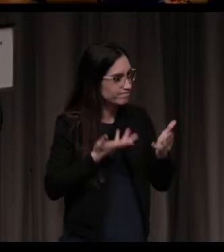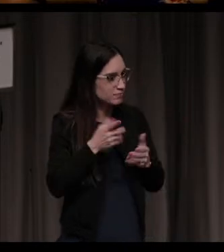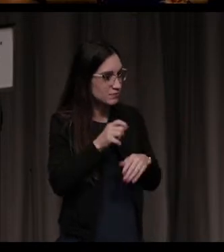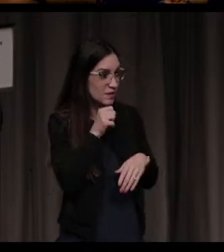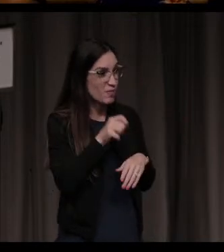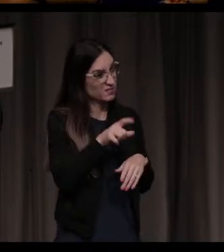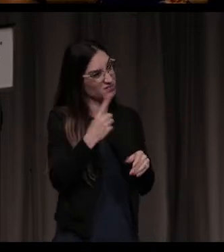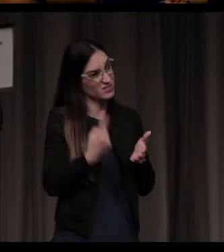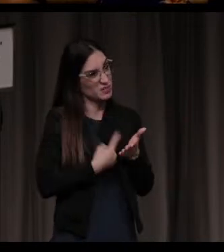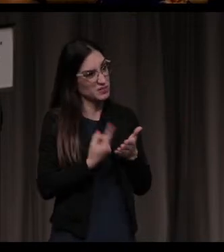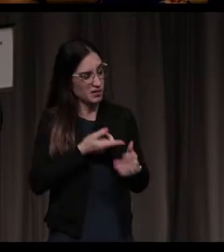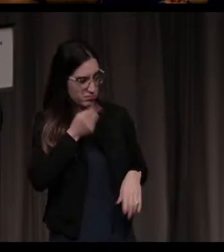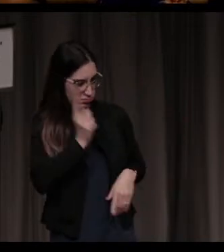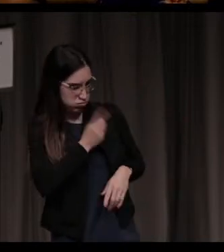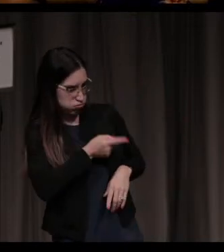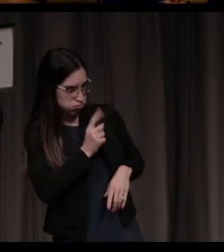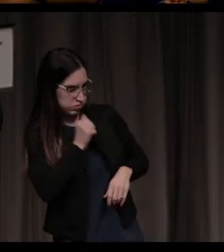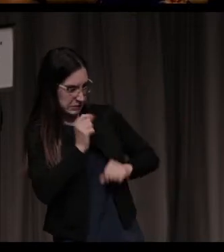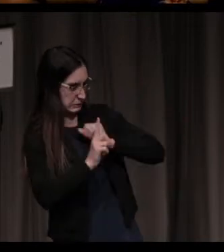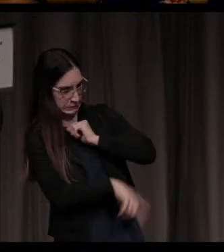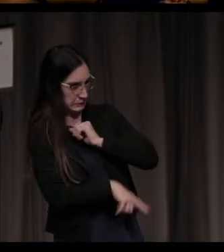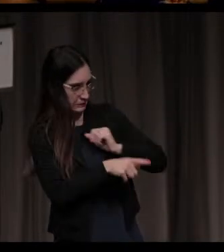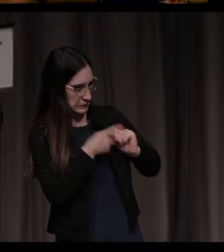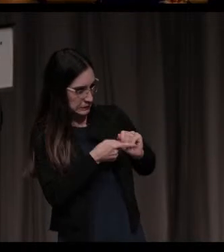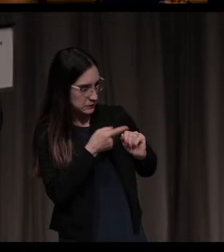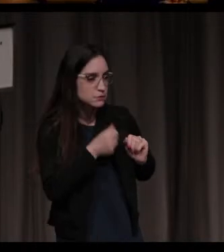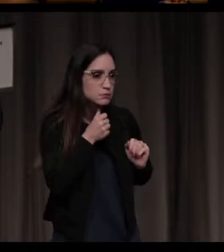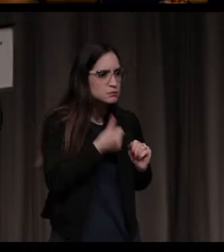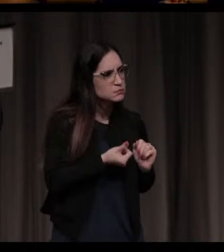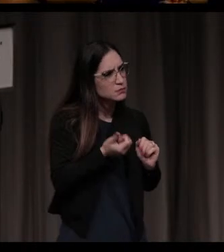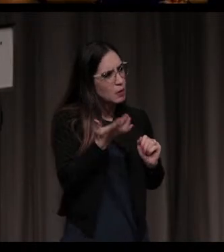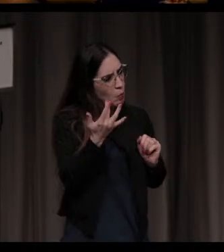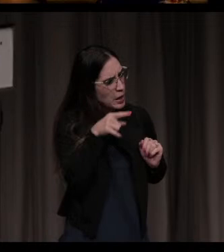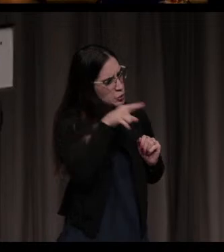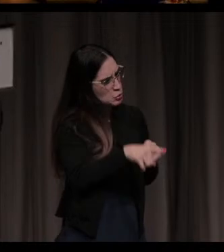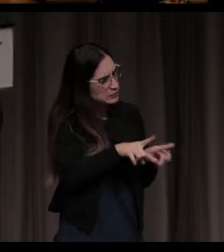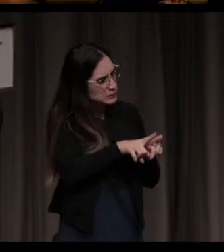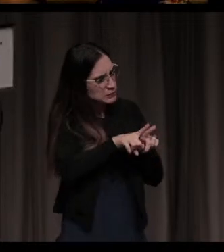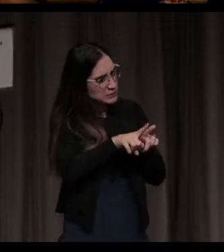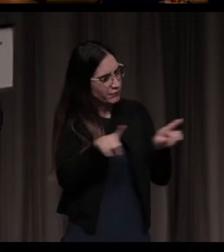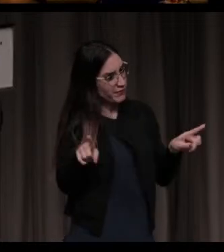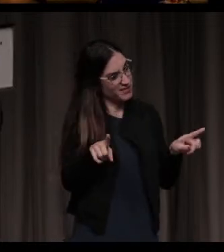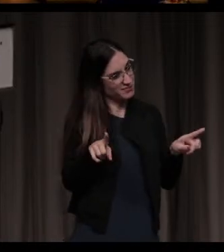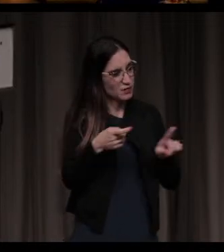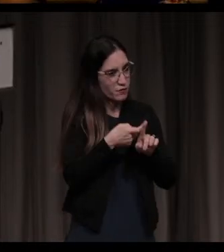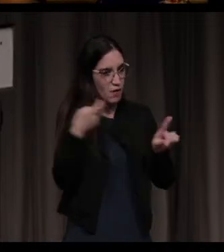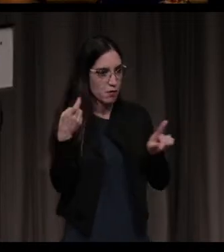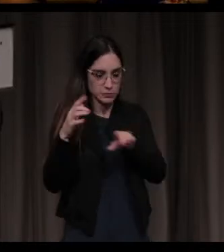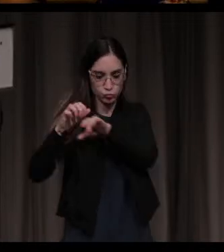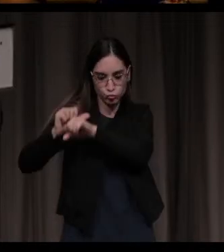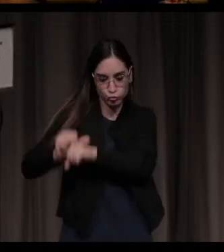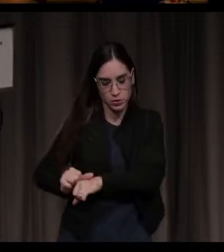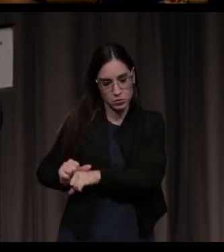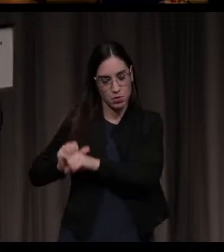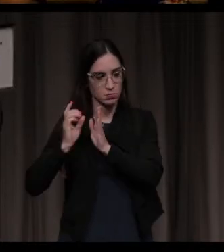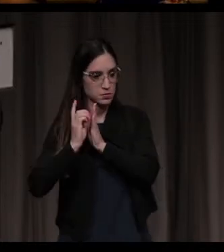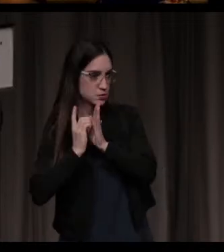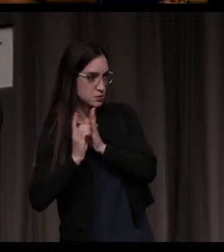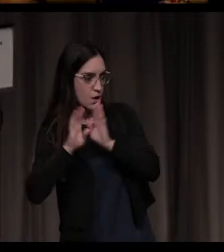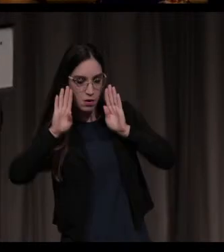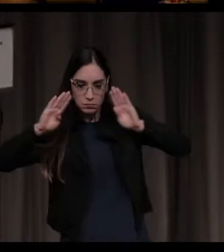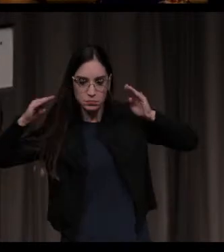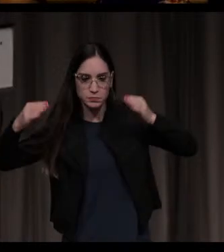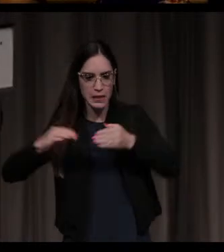ostracized for that, for moving away from the traditional design. So how do you engage with that as